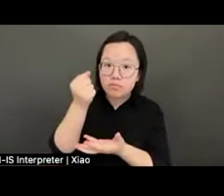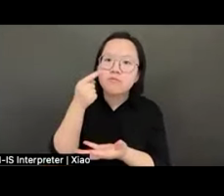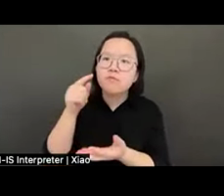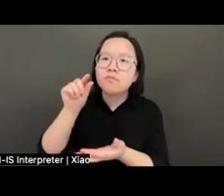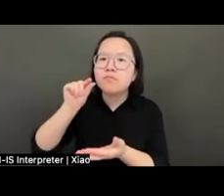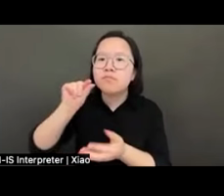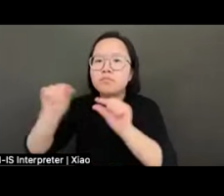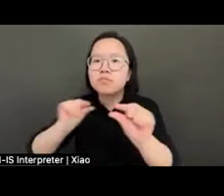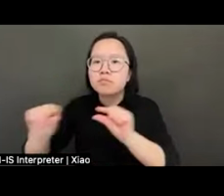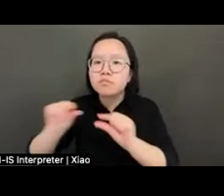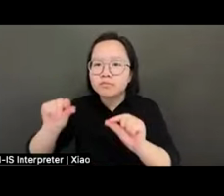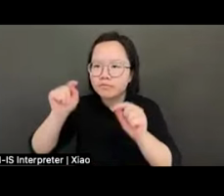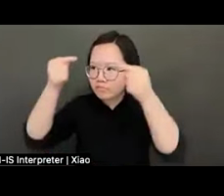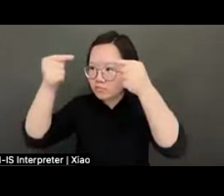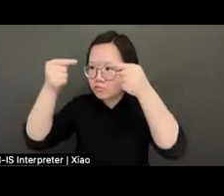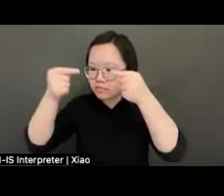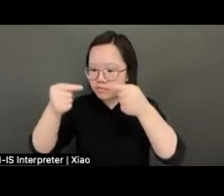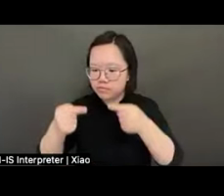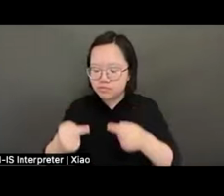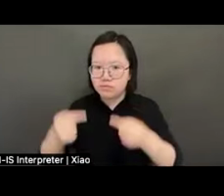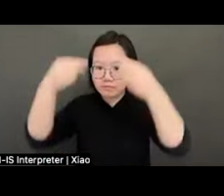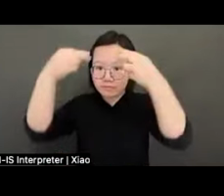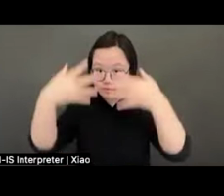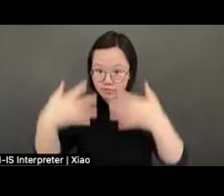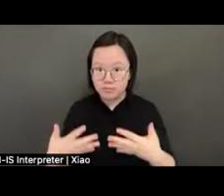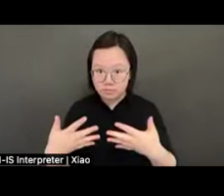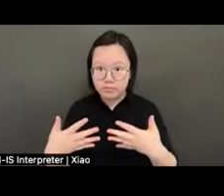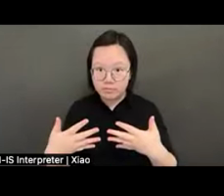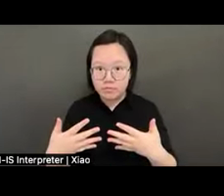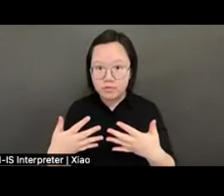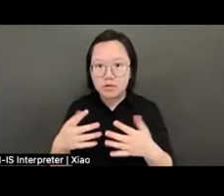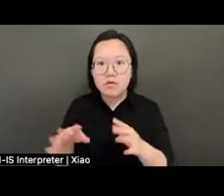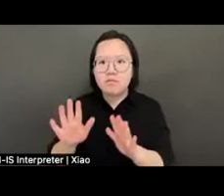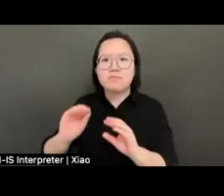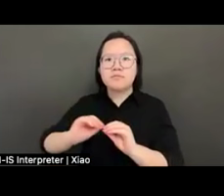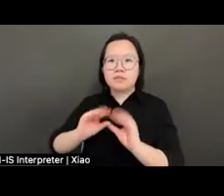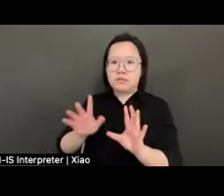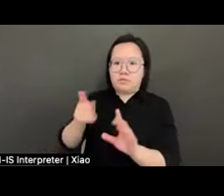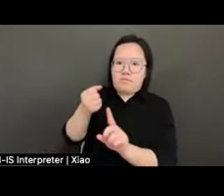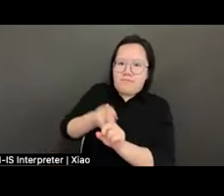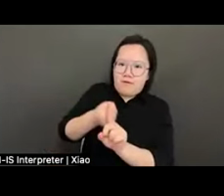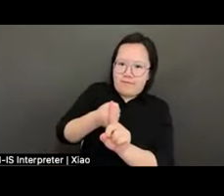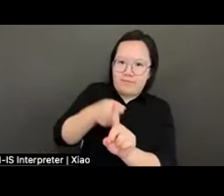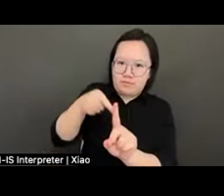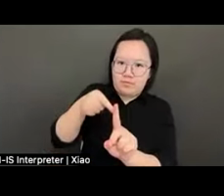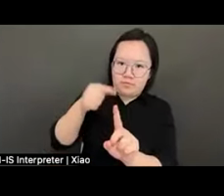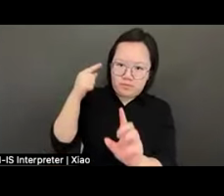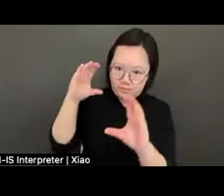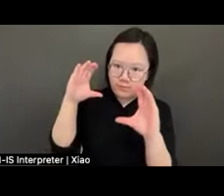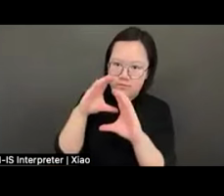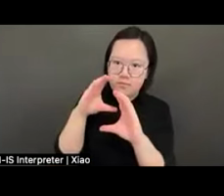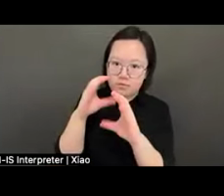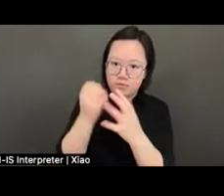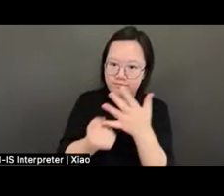policies that you want to influence. And by advocacy, we